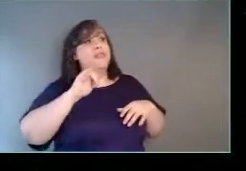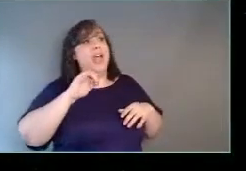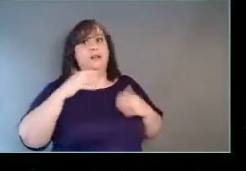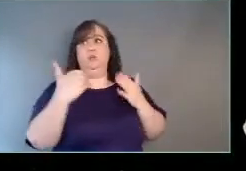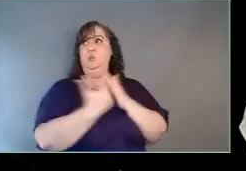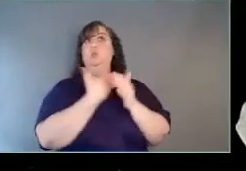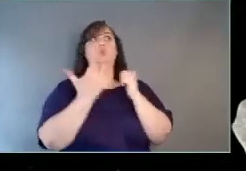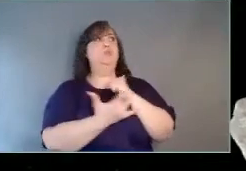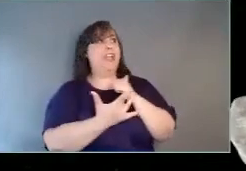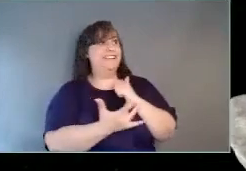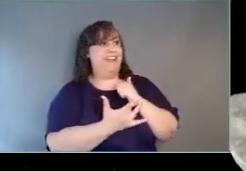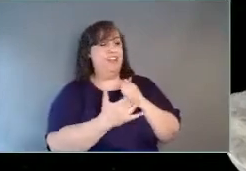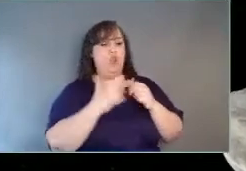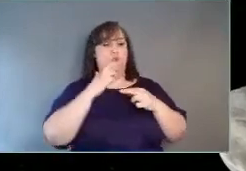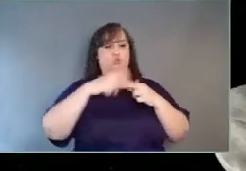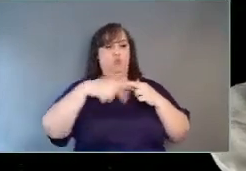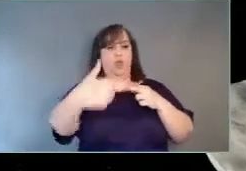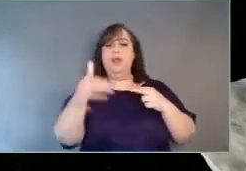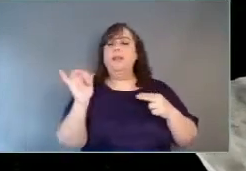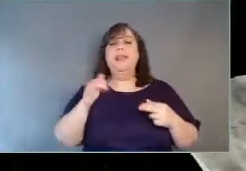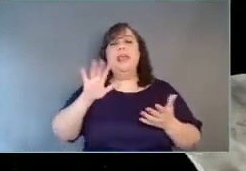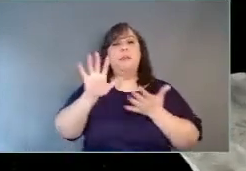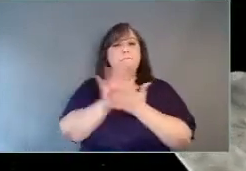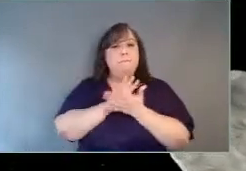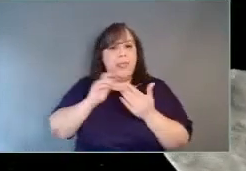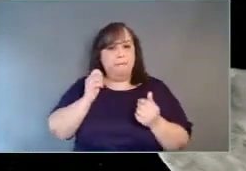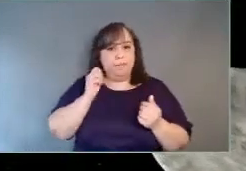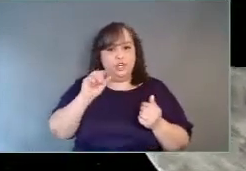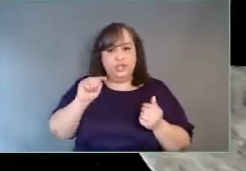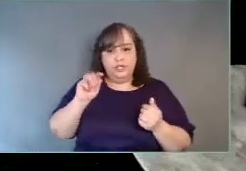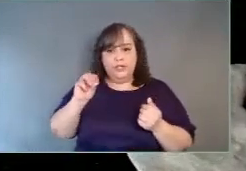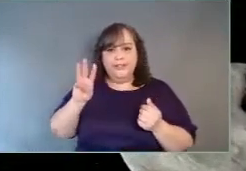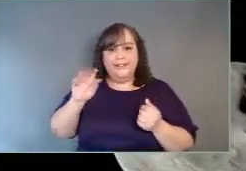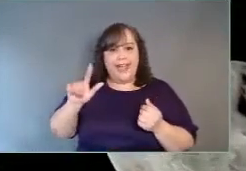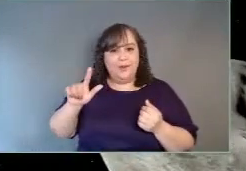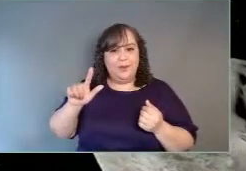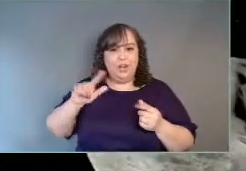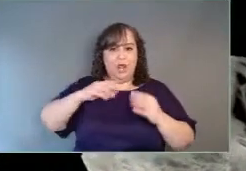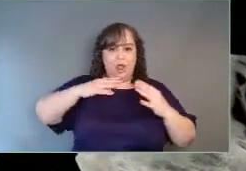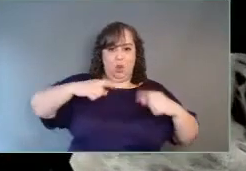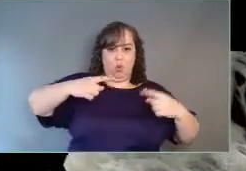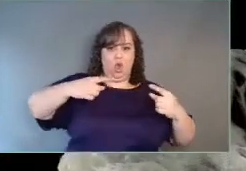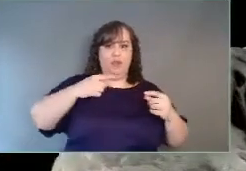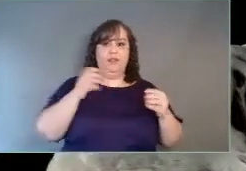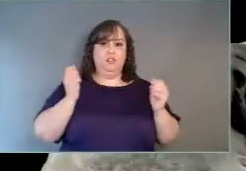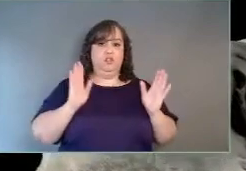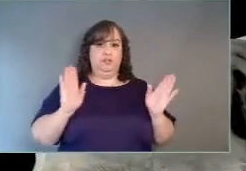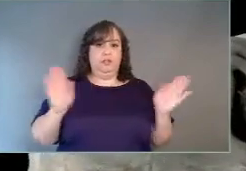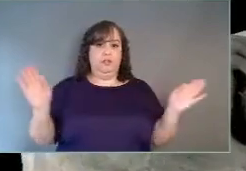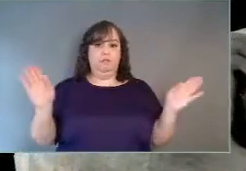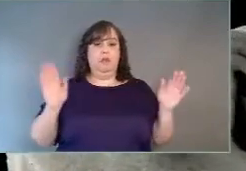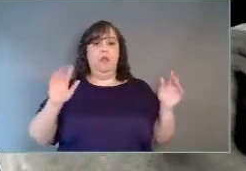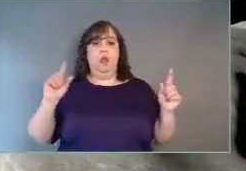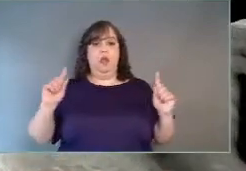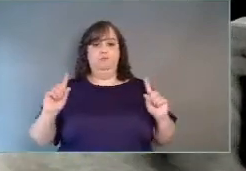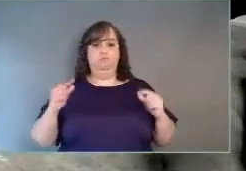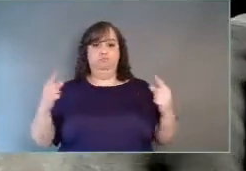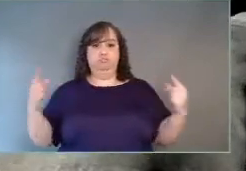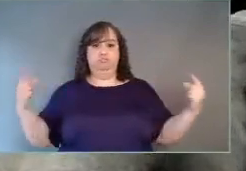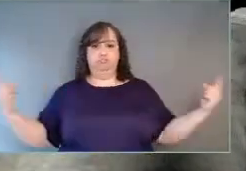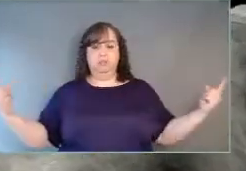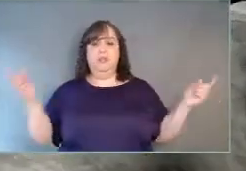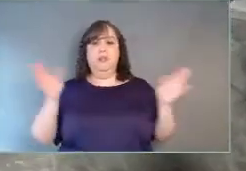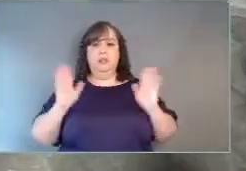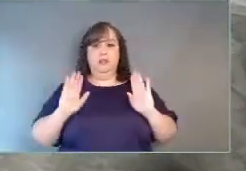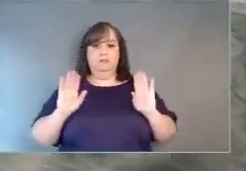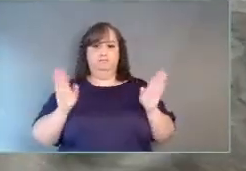like paper towels on a roll. And so the big solar panels you see extended out, they're like school bus size, actually on the spacecraft right